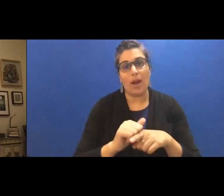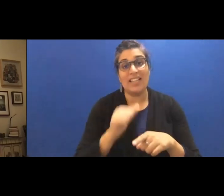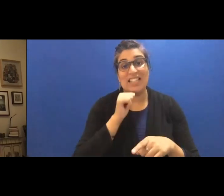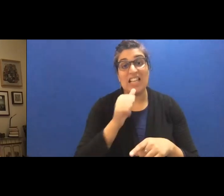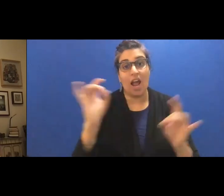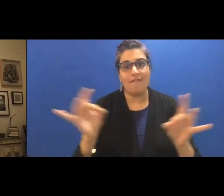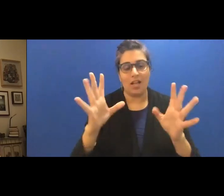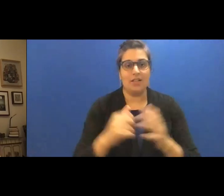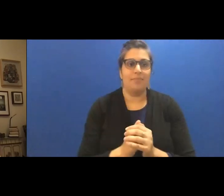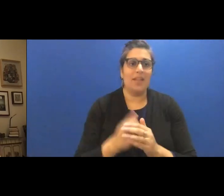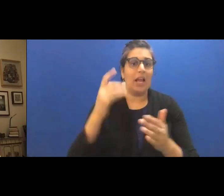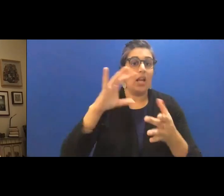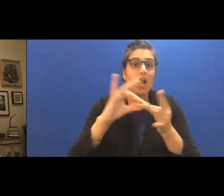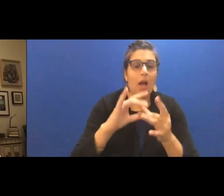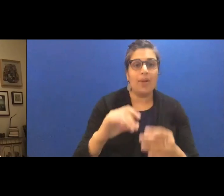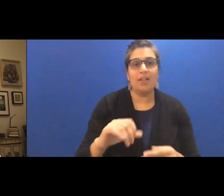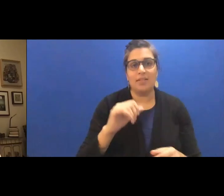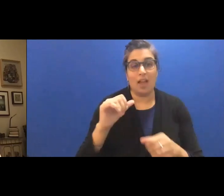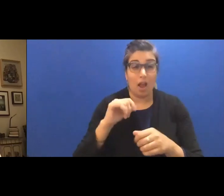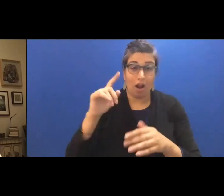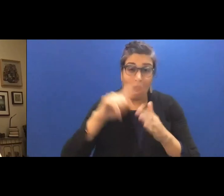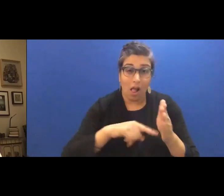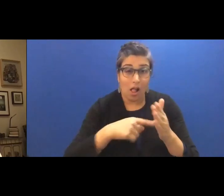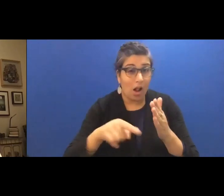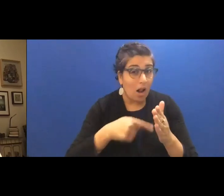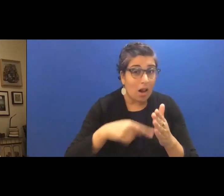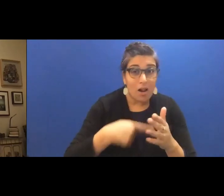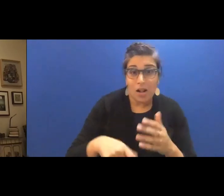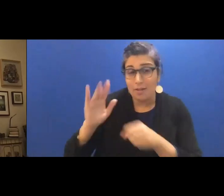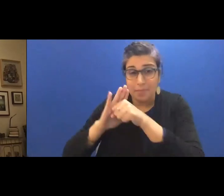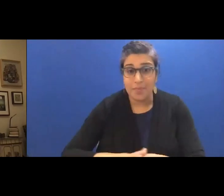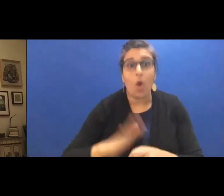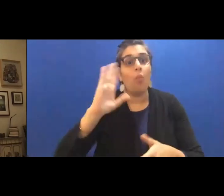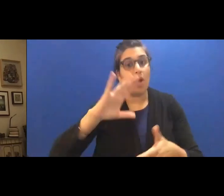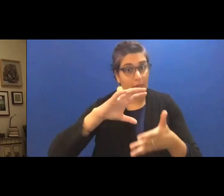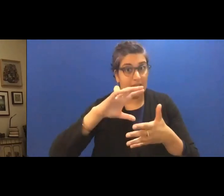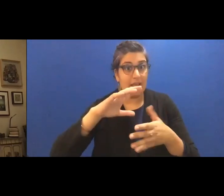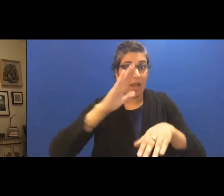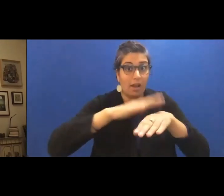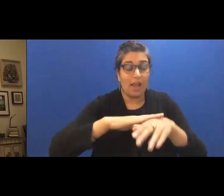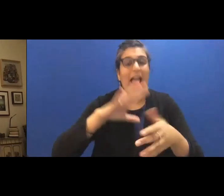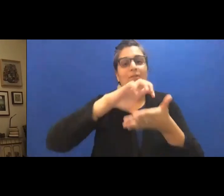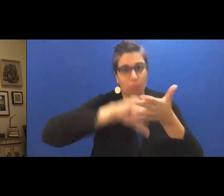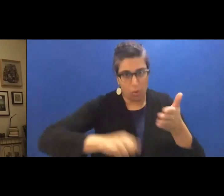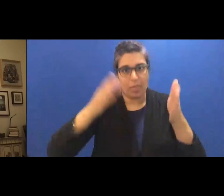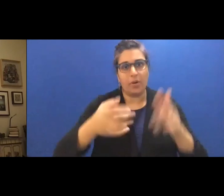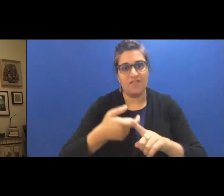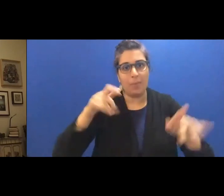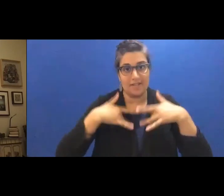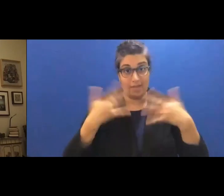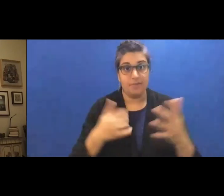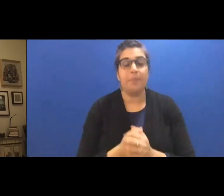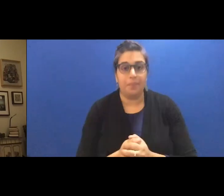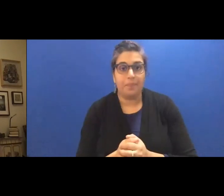racist, transphobic, homophobic, ableist, and/or misogynist will be flagged, and the person will be removed from this event. We will